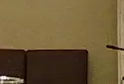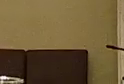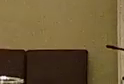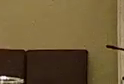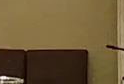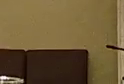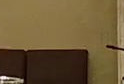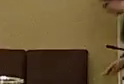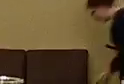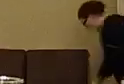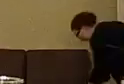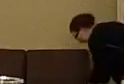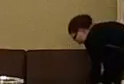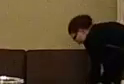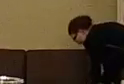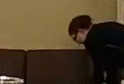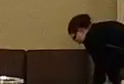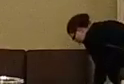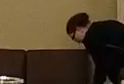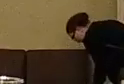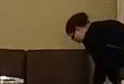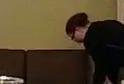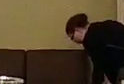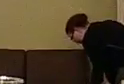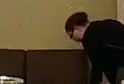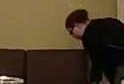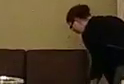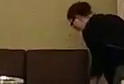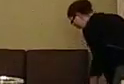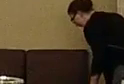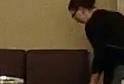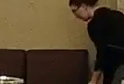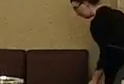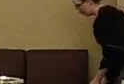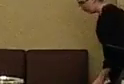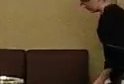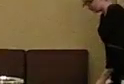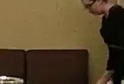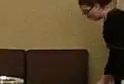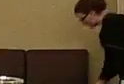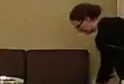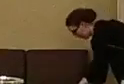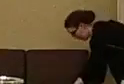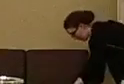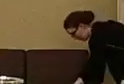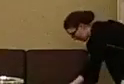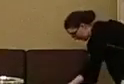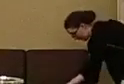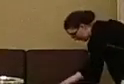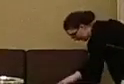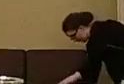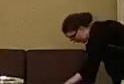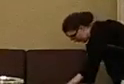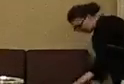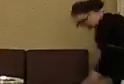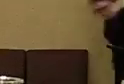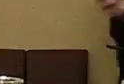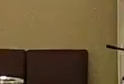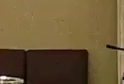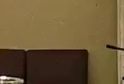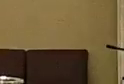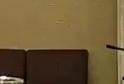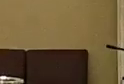you, God. Hallelujah. We give you glory and honor and praise in Jesus' name. When I first went to the hospital to